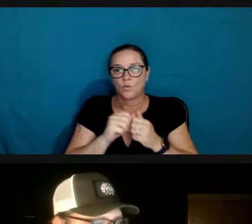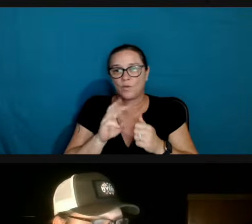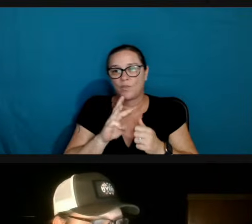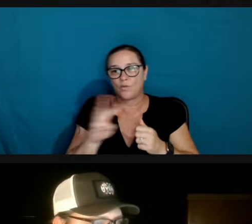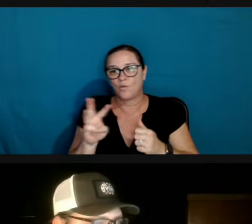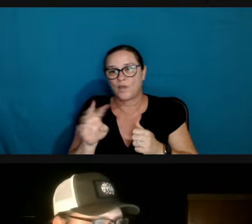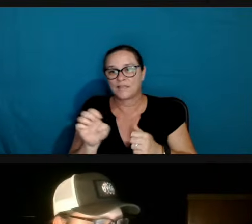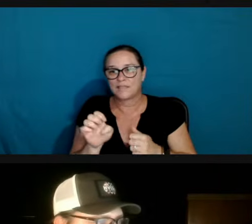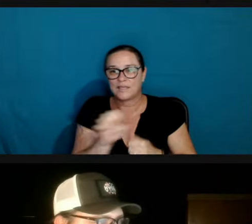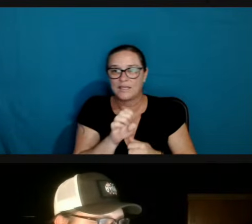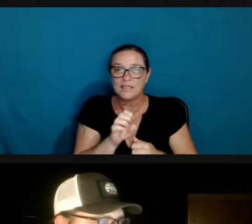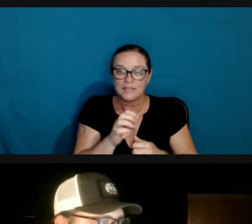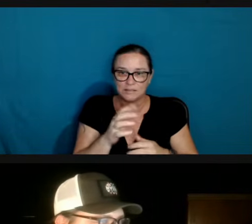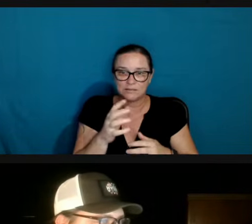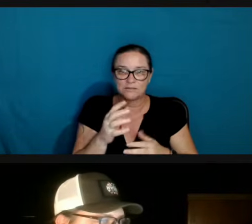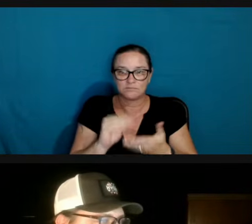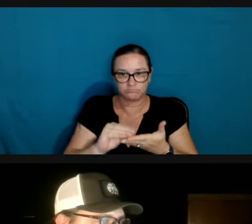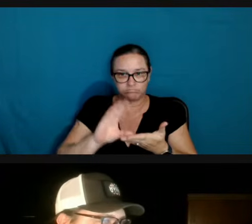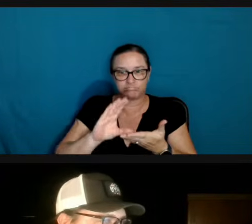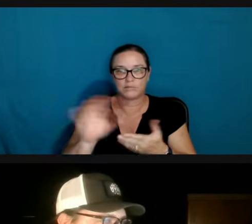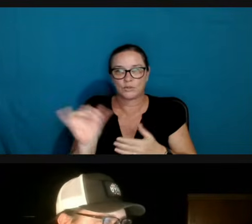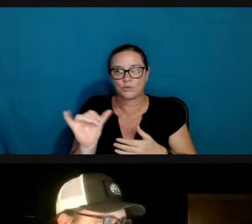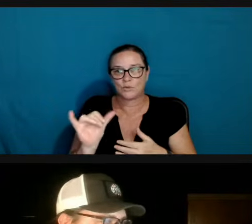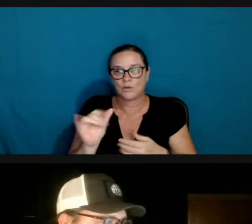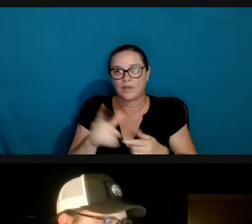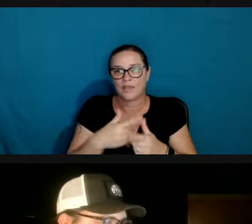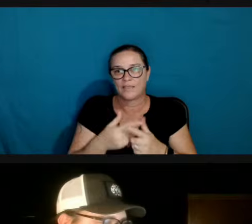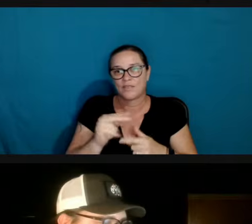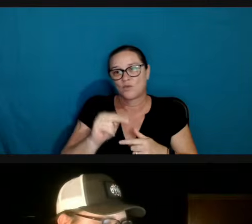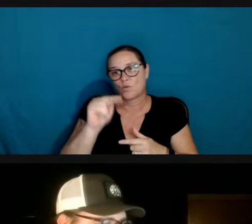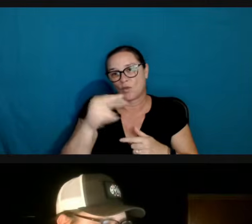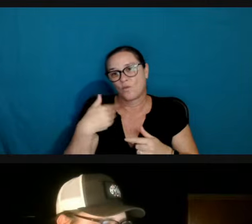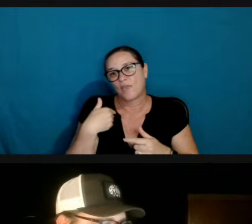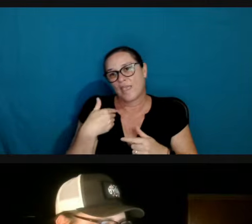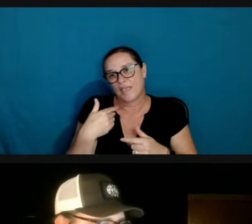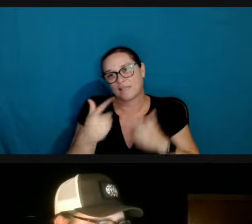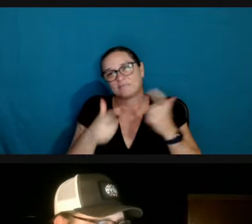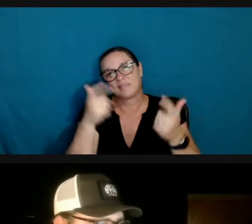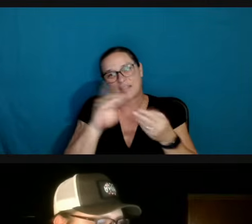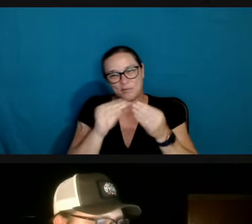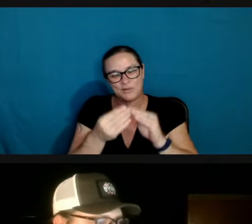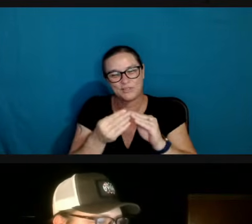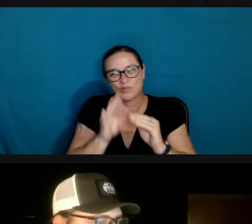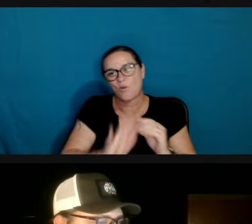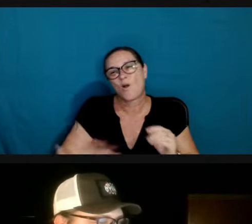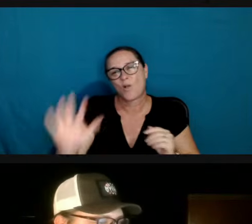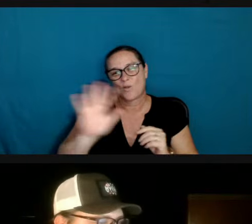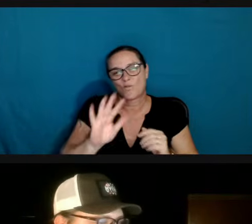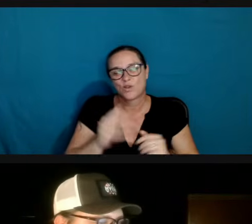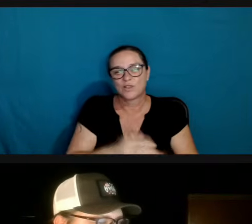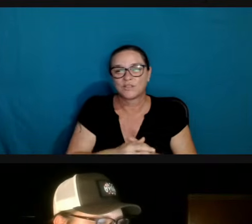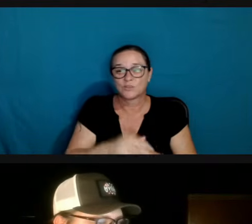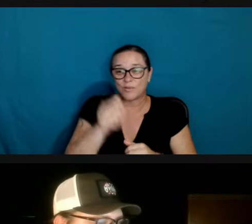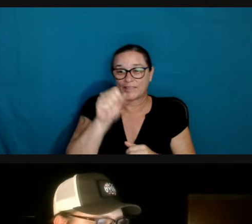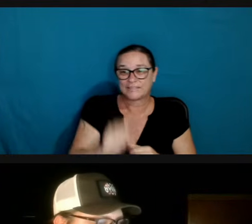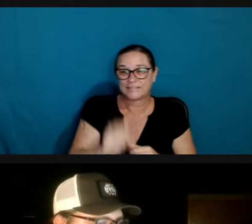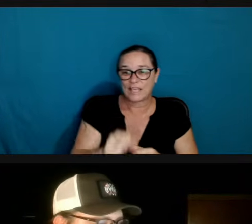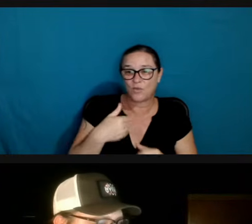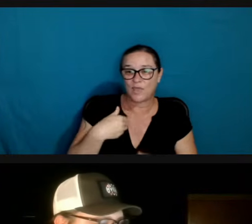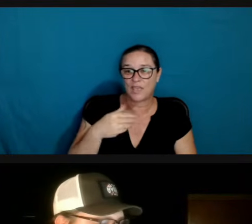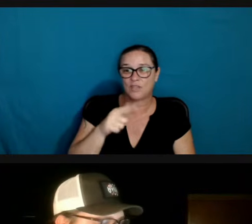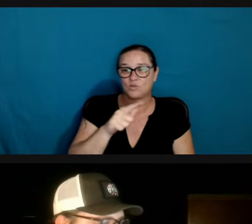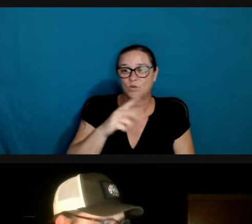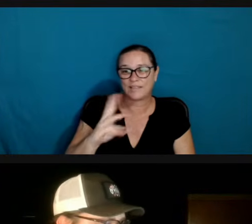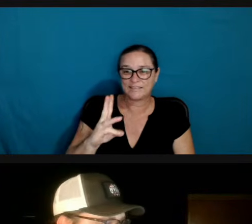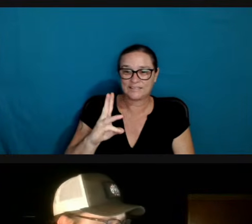east side catching a good amount as well. And then also on the north, we have some rather large figures. So down south, we have 26